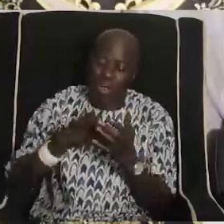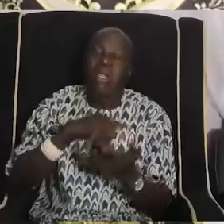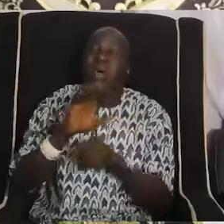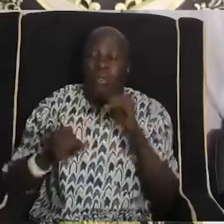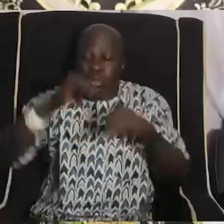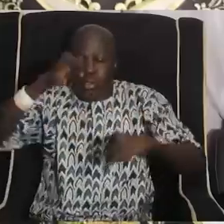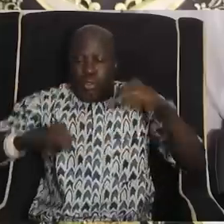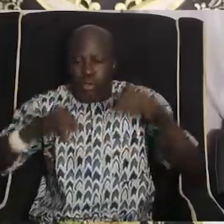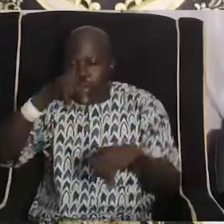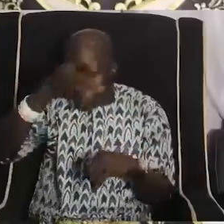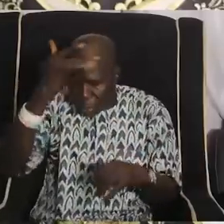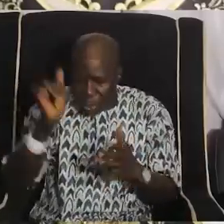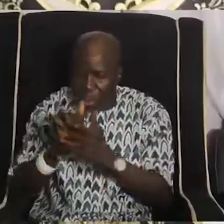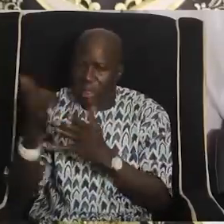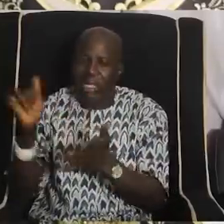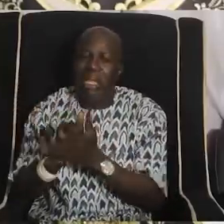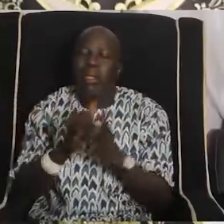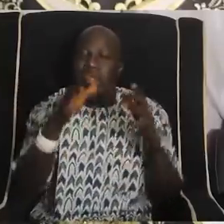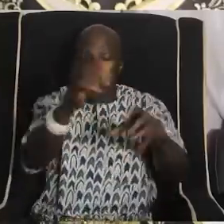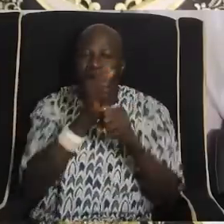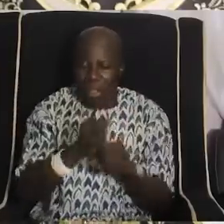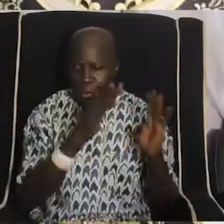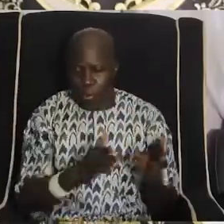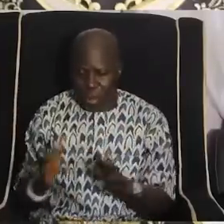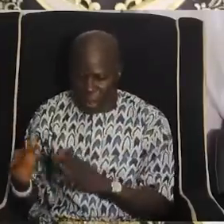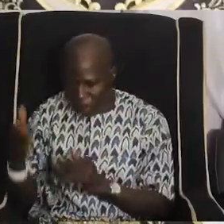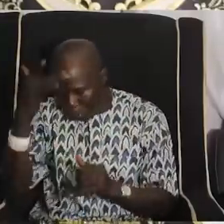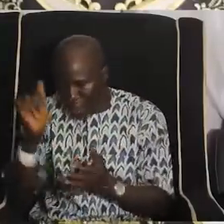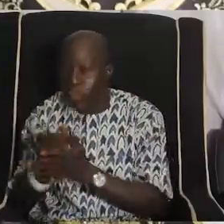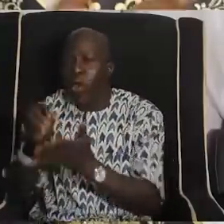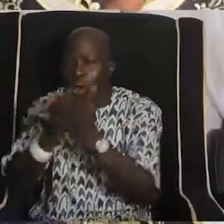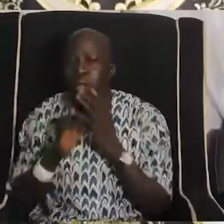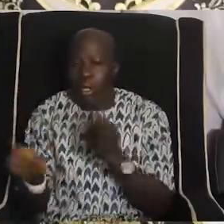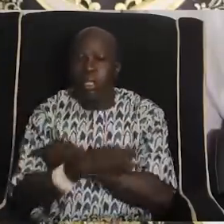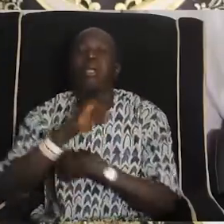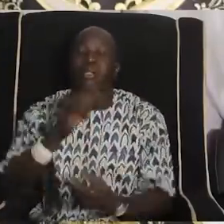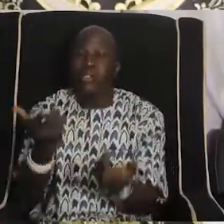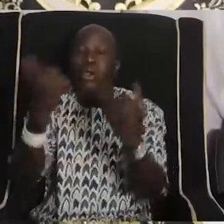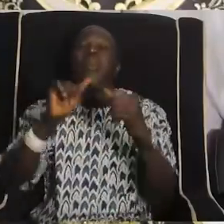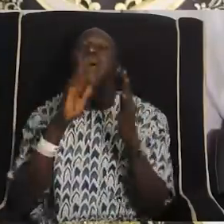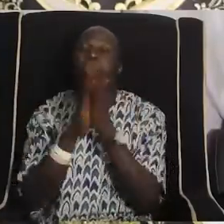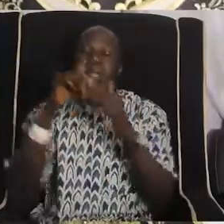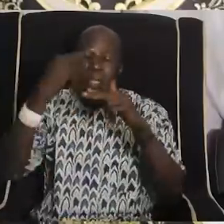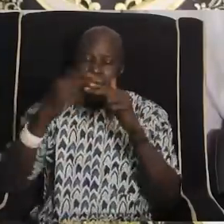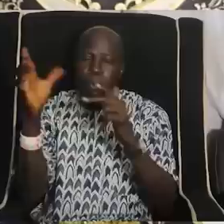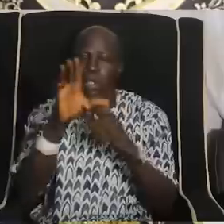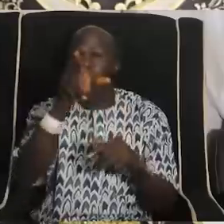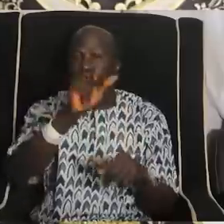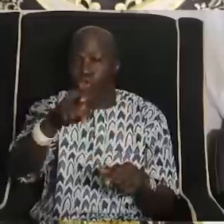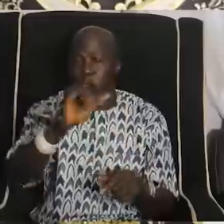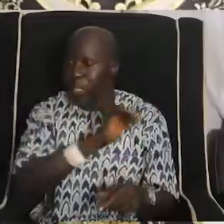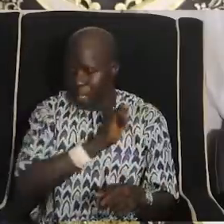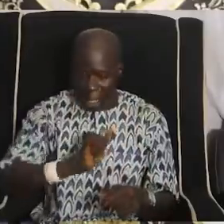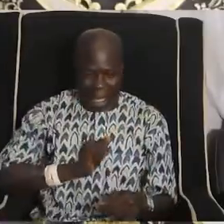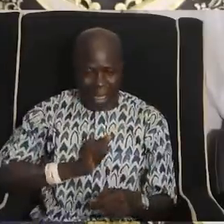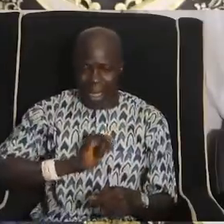you'll be judging. Because of Mora. This. Get prepared. Because the owner of the day is coming, I pray in the name of